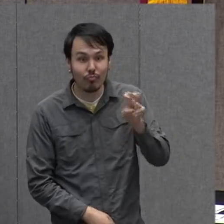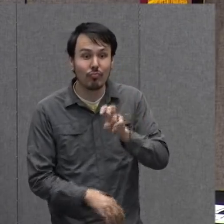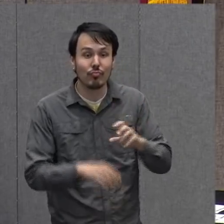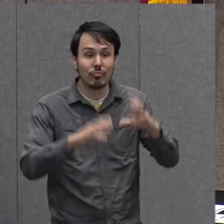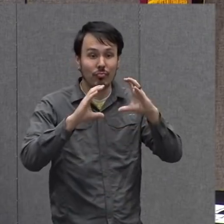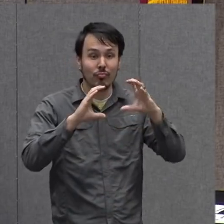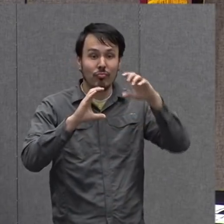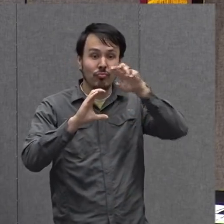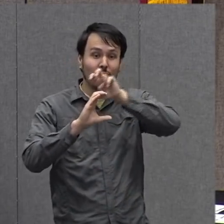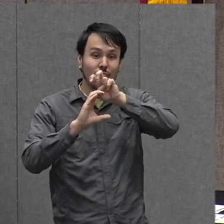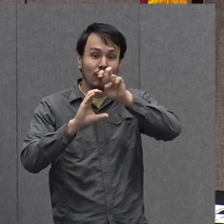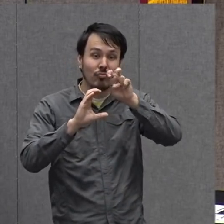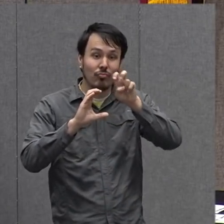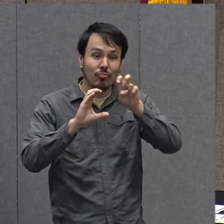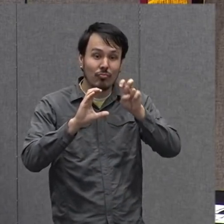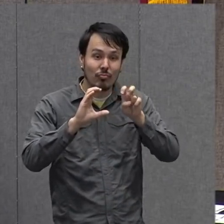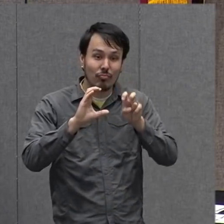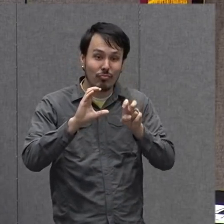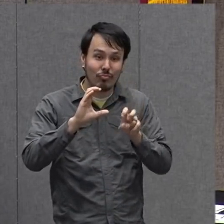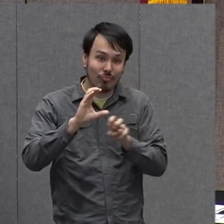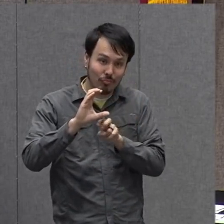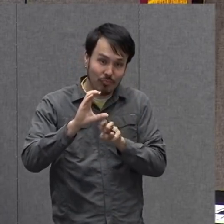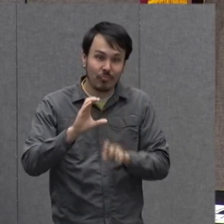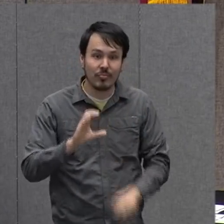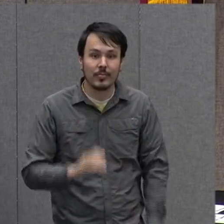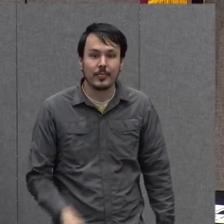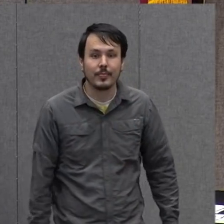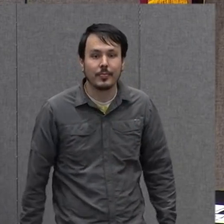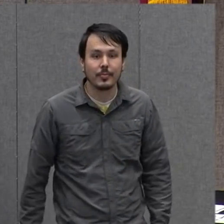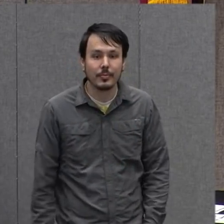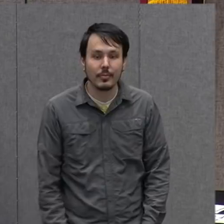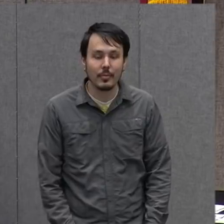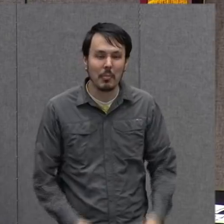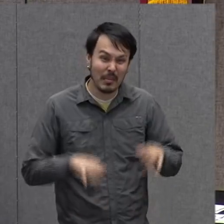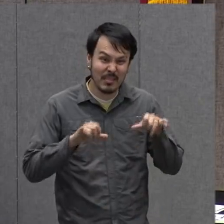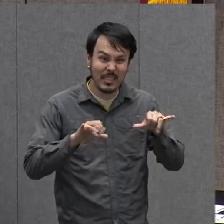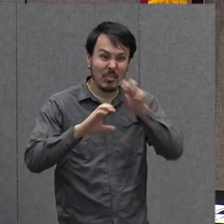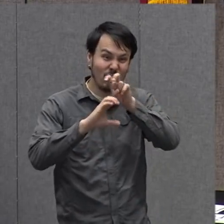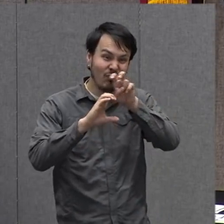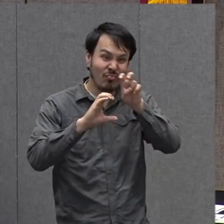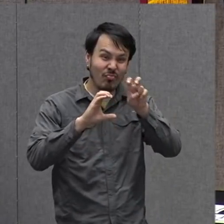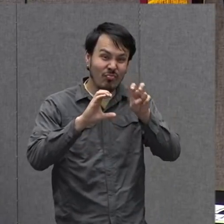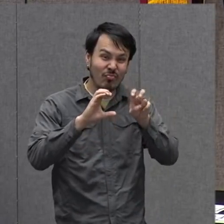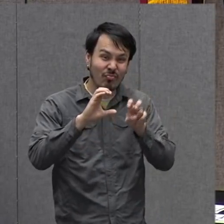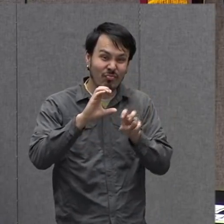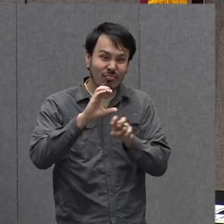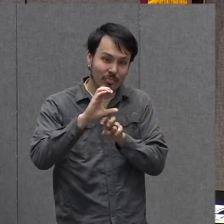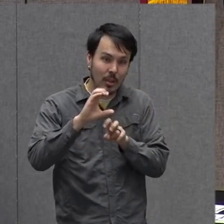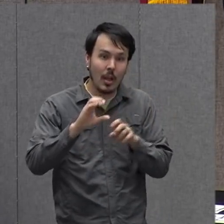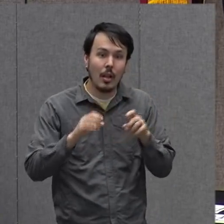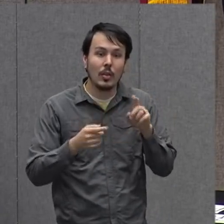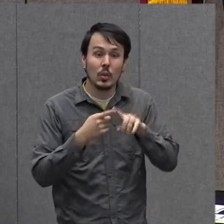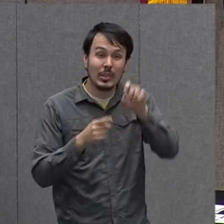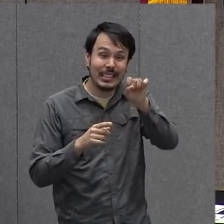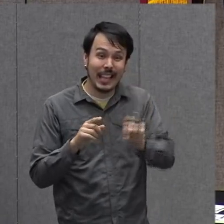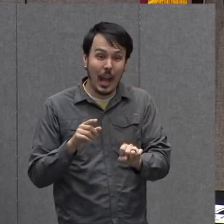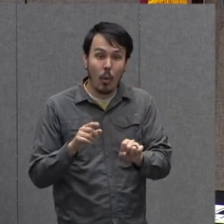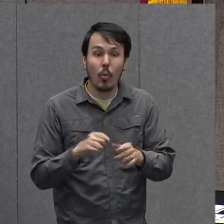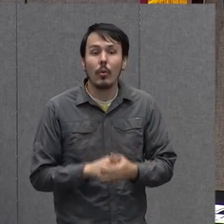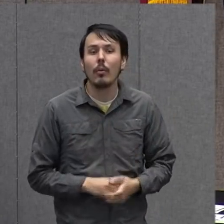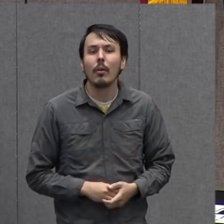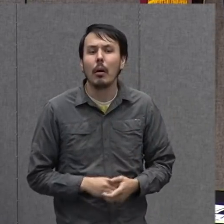magnet. So in one of the other lessons, maybe you watched from grades 2-3, I talked about